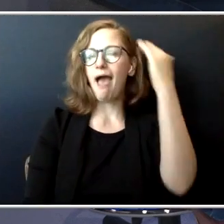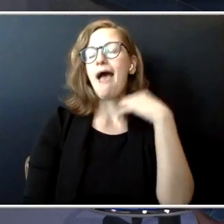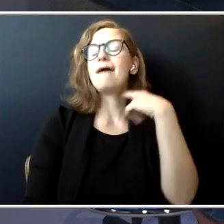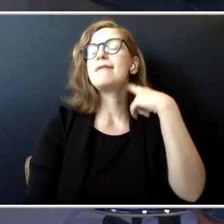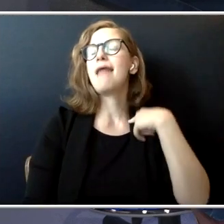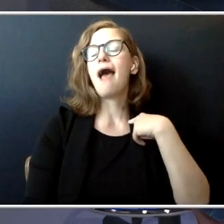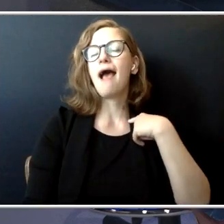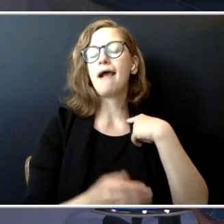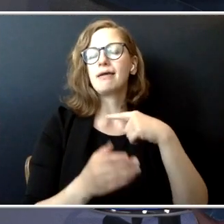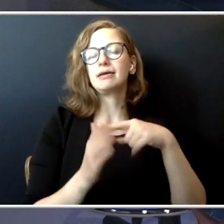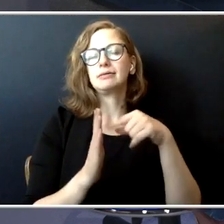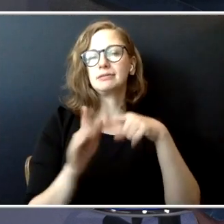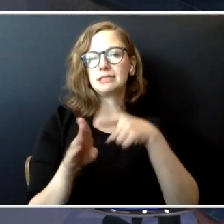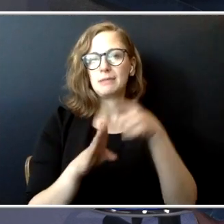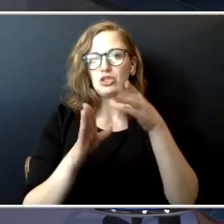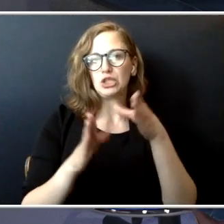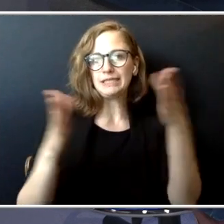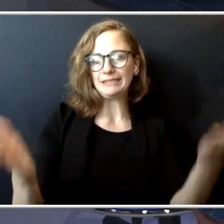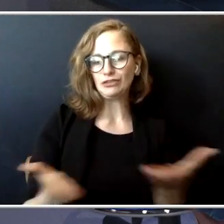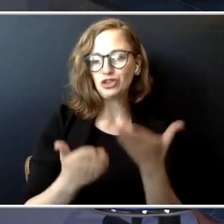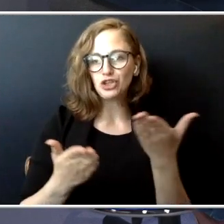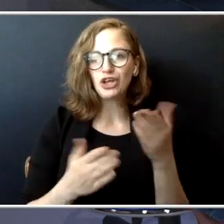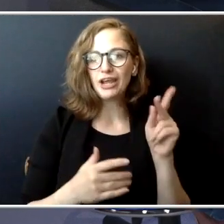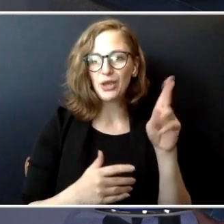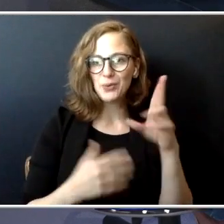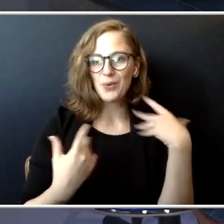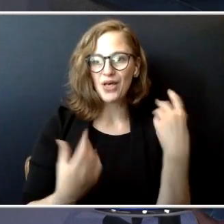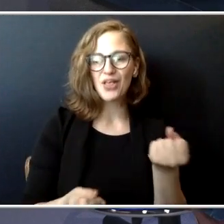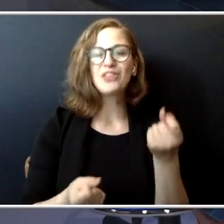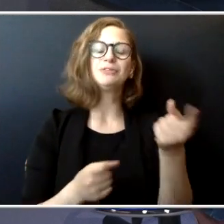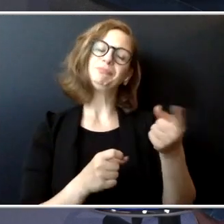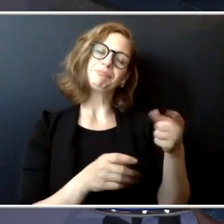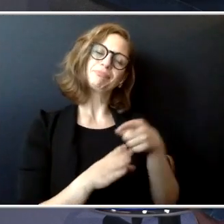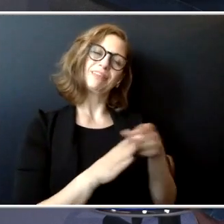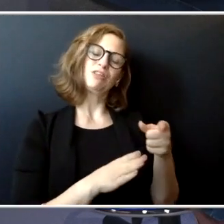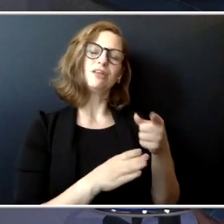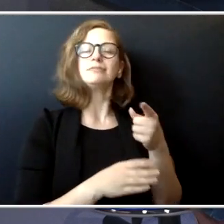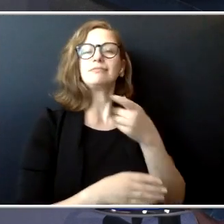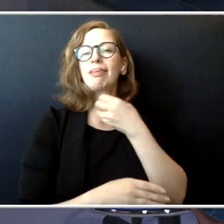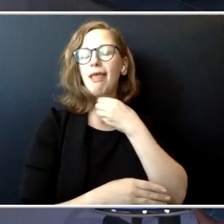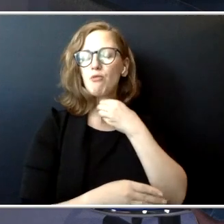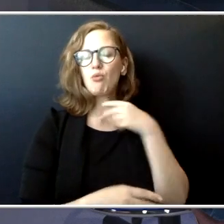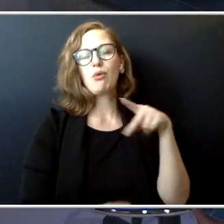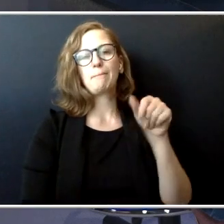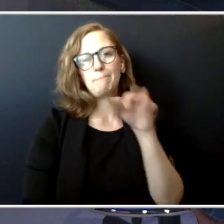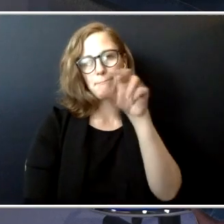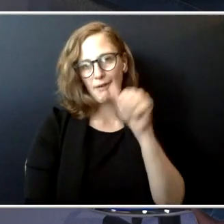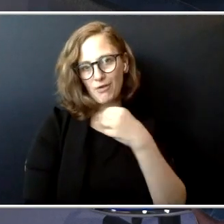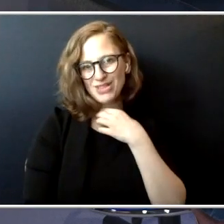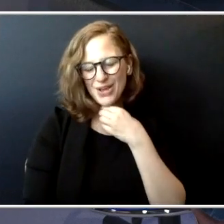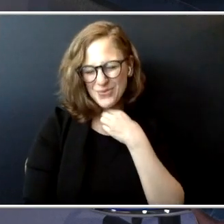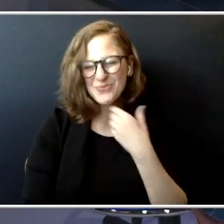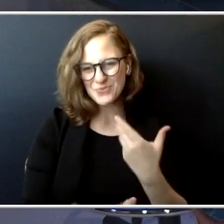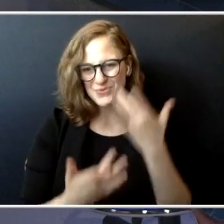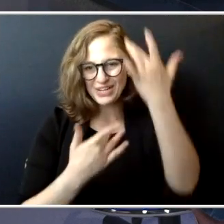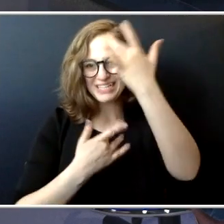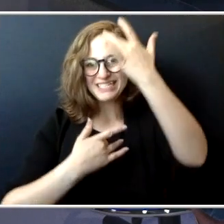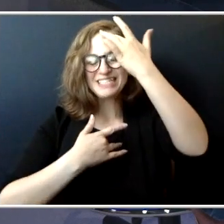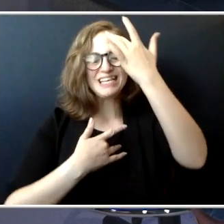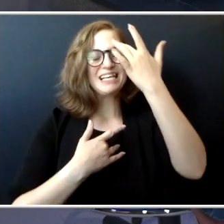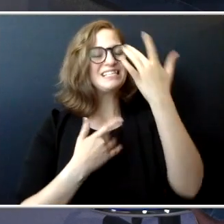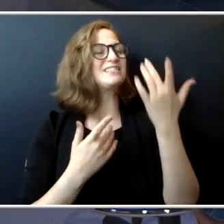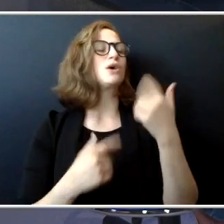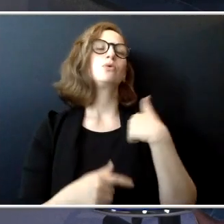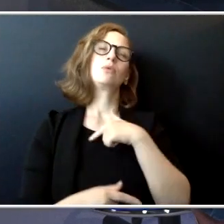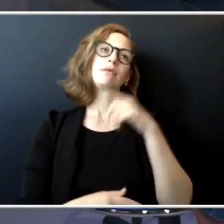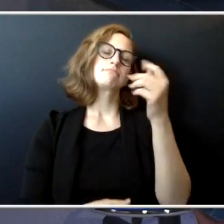and parathyroid disease, and you treated Michelle. We love reuniting doctors and patients, and what is so great is when we